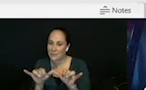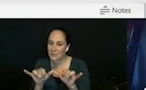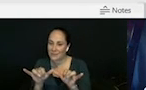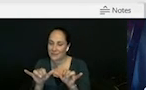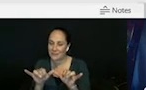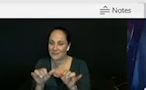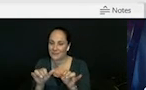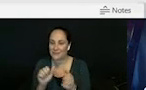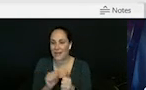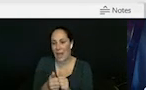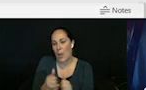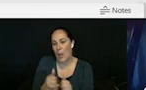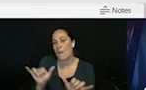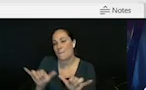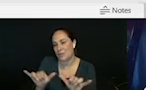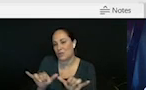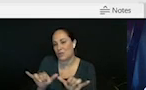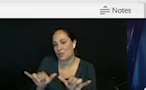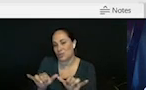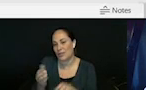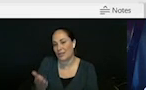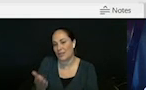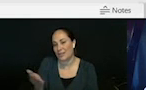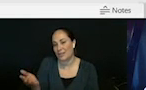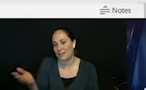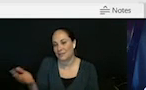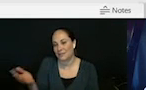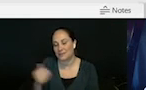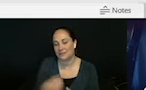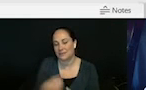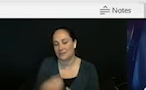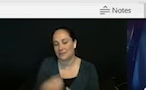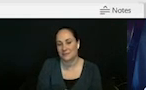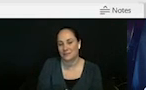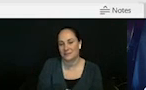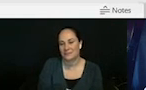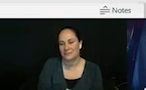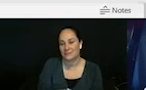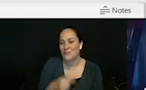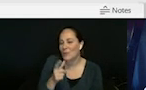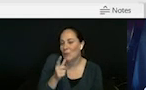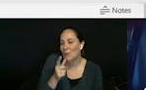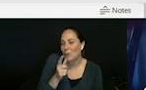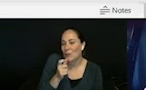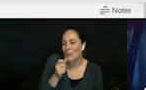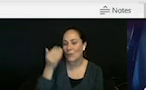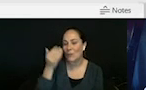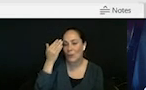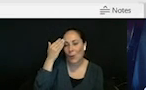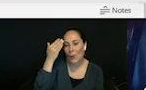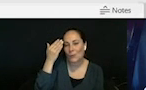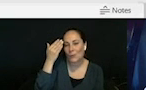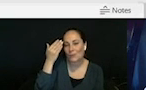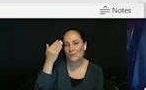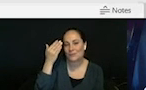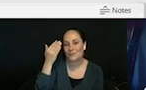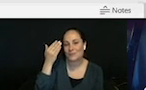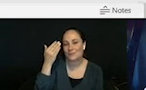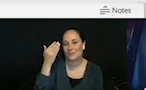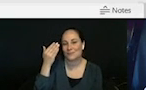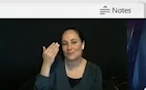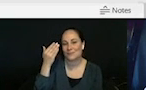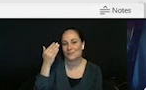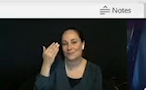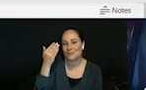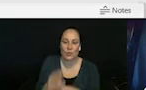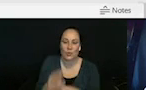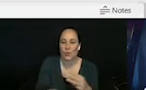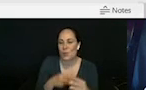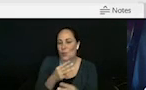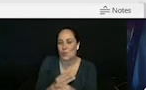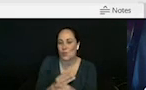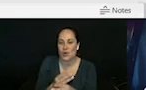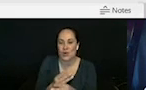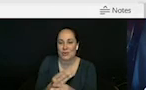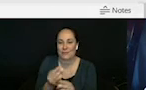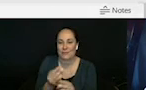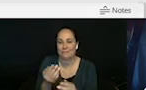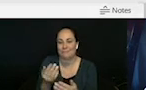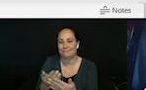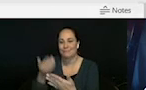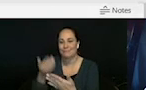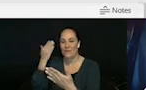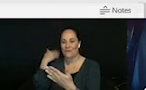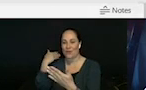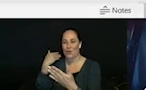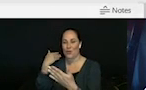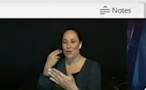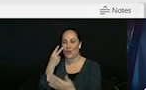So it might have, before we measure it, who really knows what state the world was in until we turned and looked at it. Is that